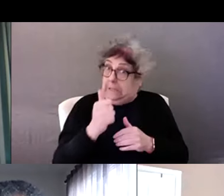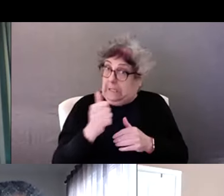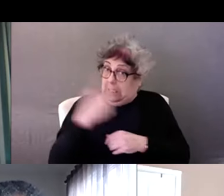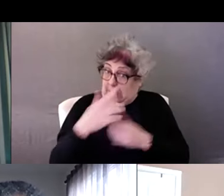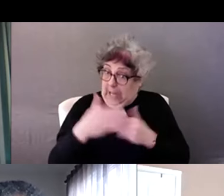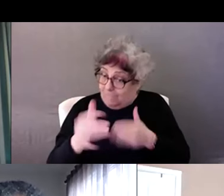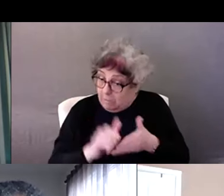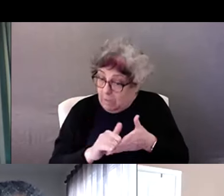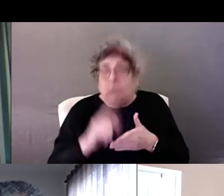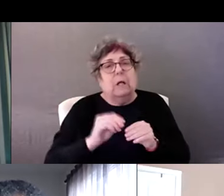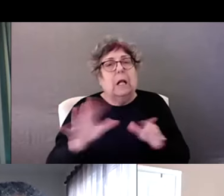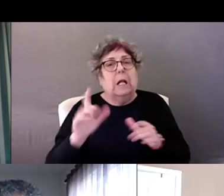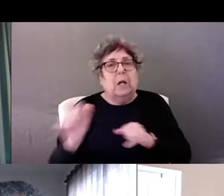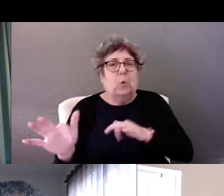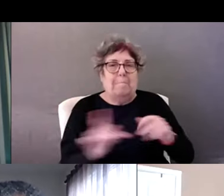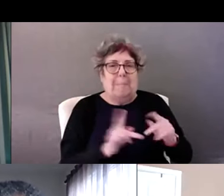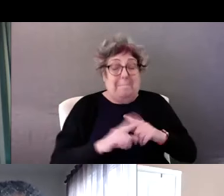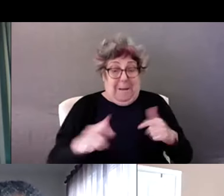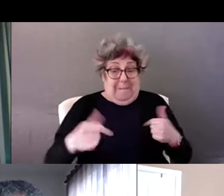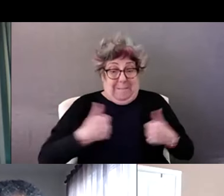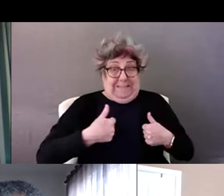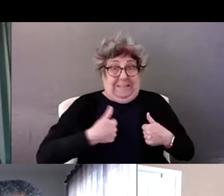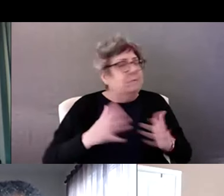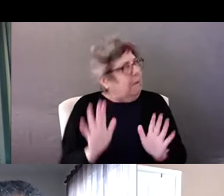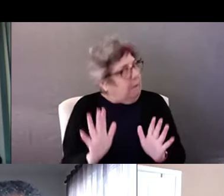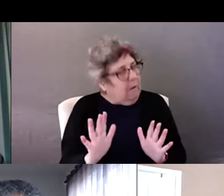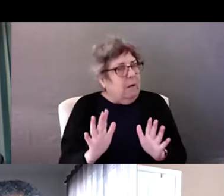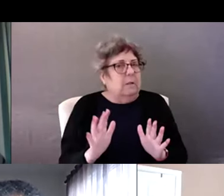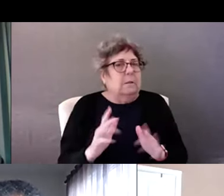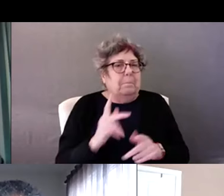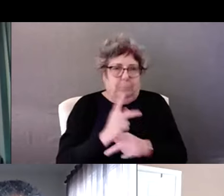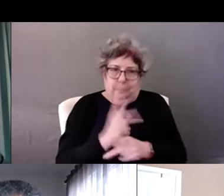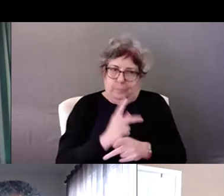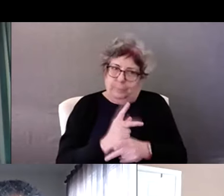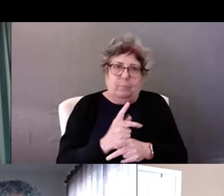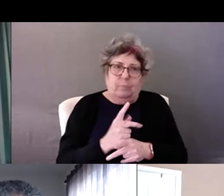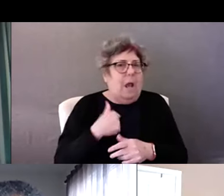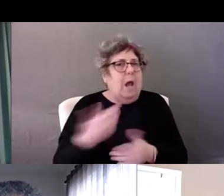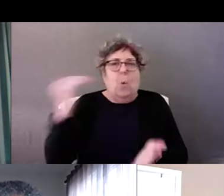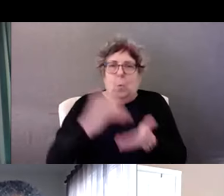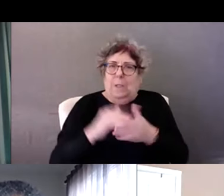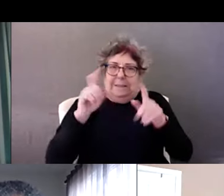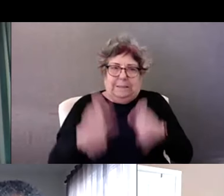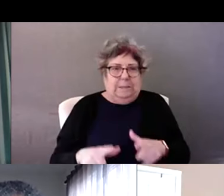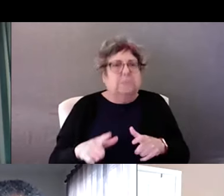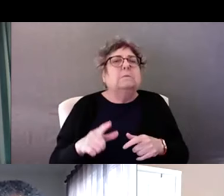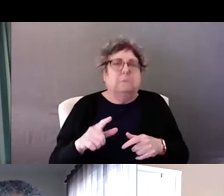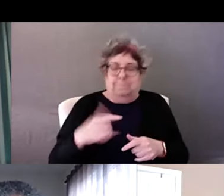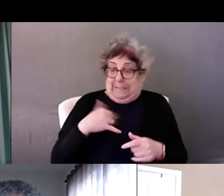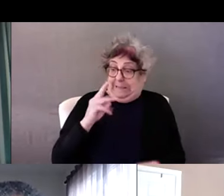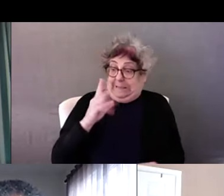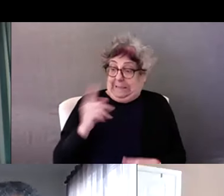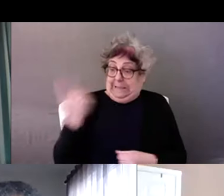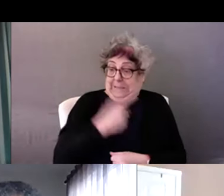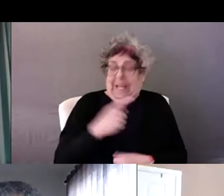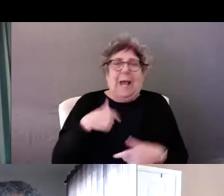back. But I myself, as a precautionary step, retested 2 days ago. And I'm in my 16th day, but I'm still showing